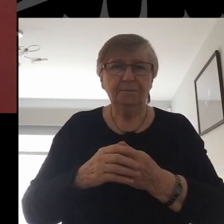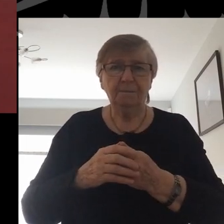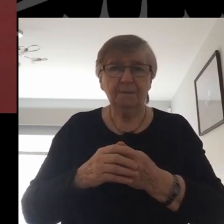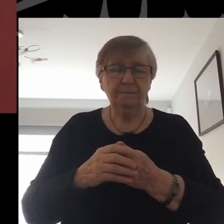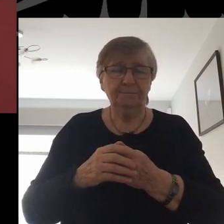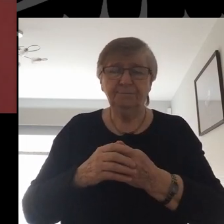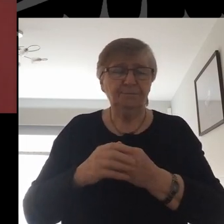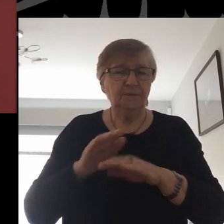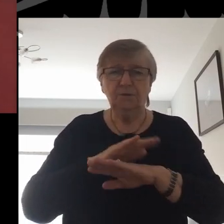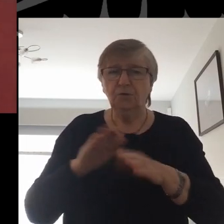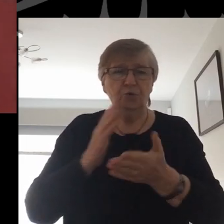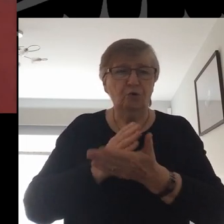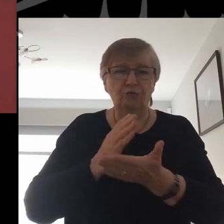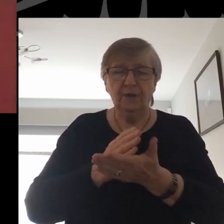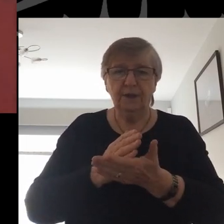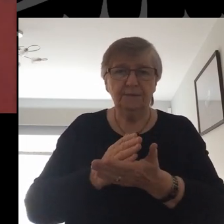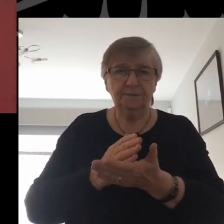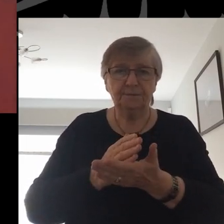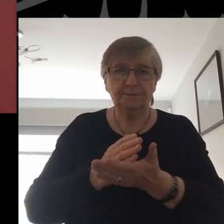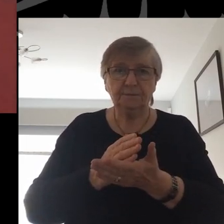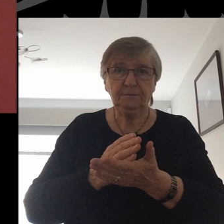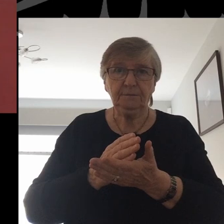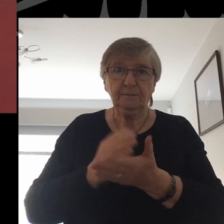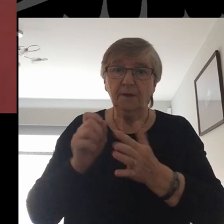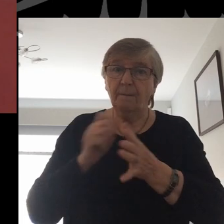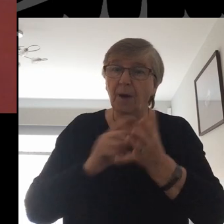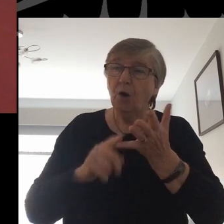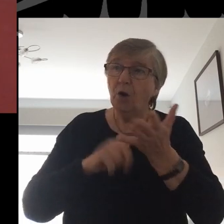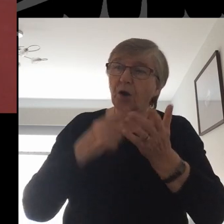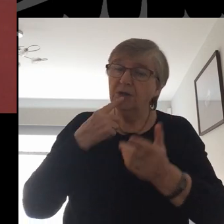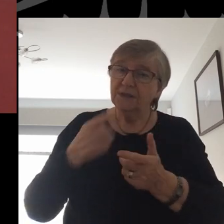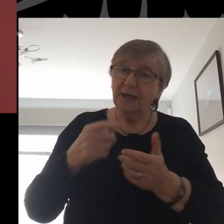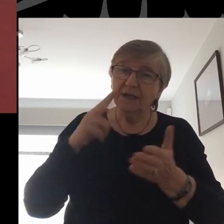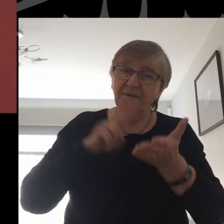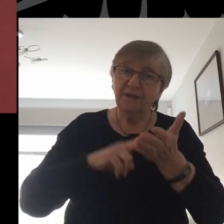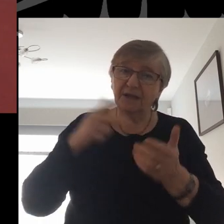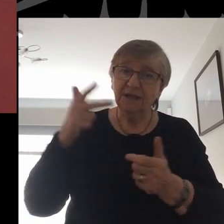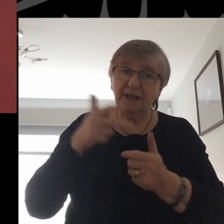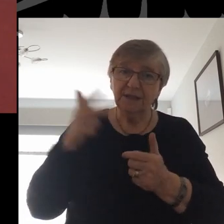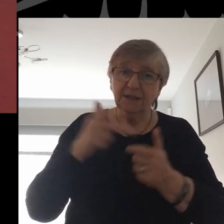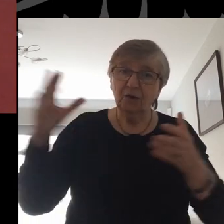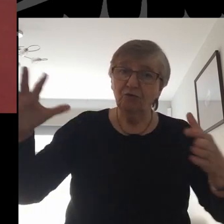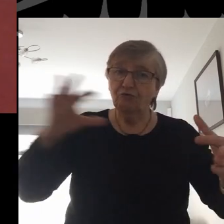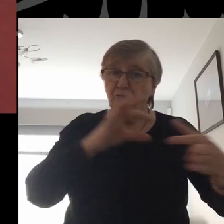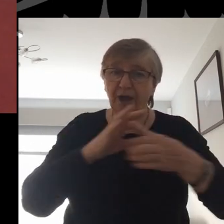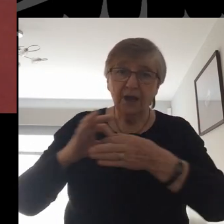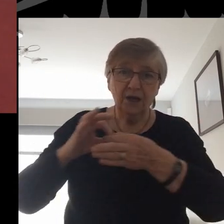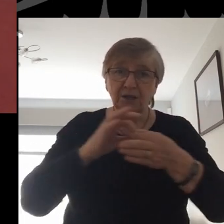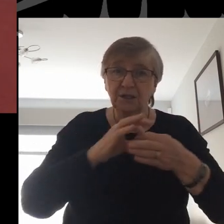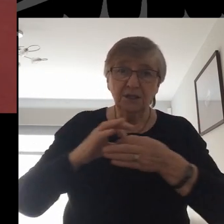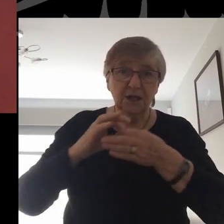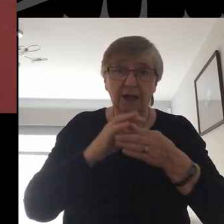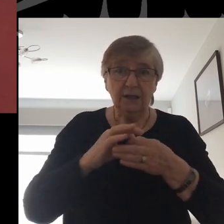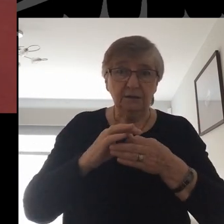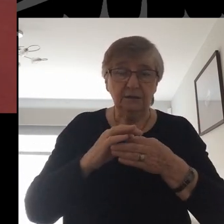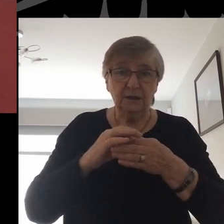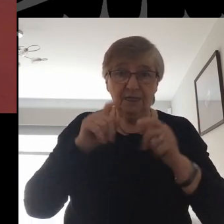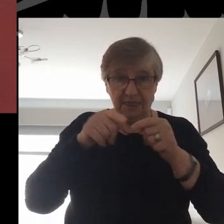Well, clearly not. Because he'd said, verse 18, that this reconciliation is something that has been